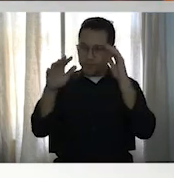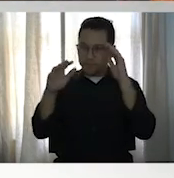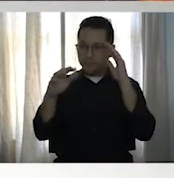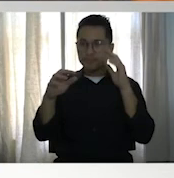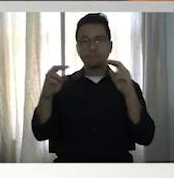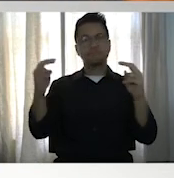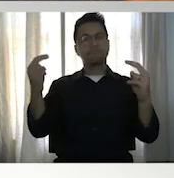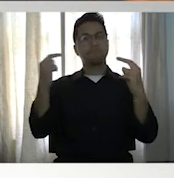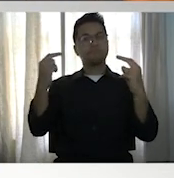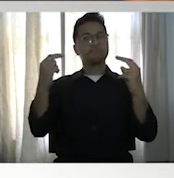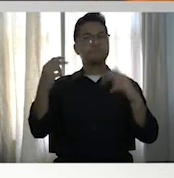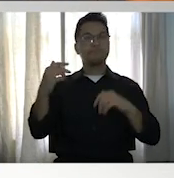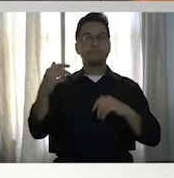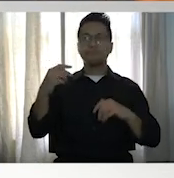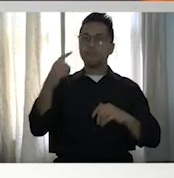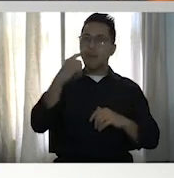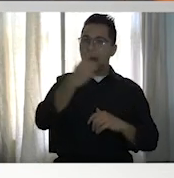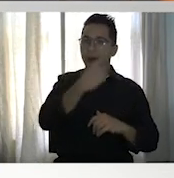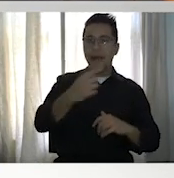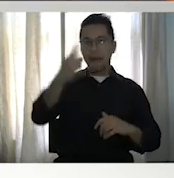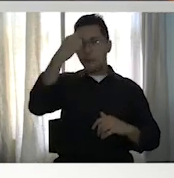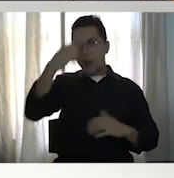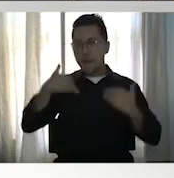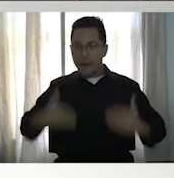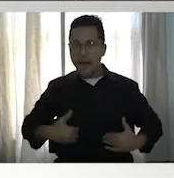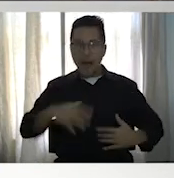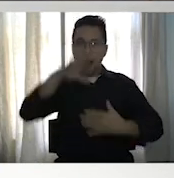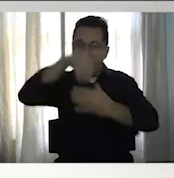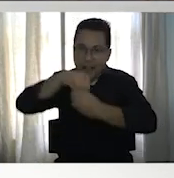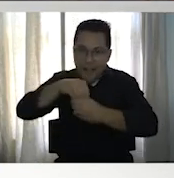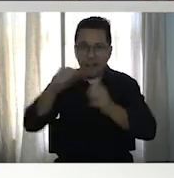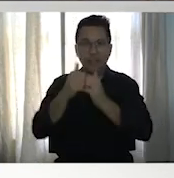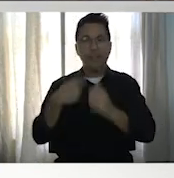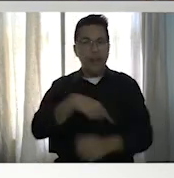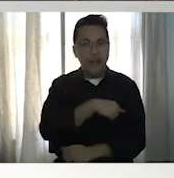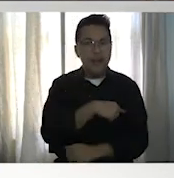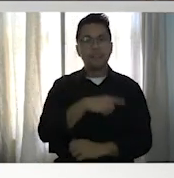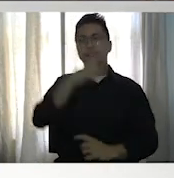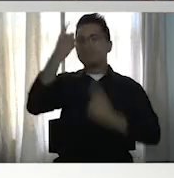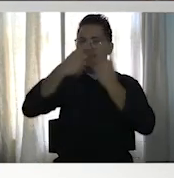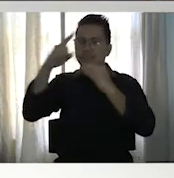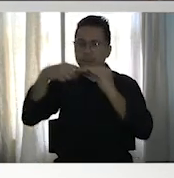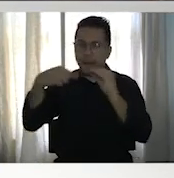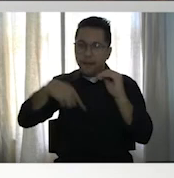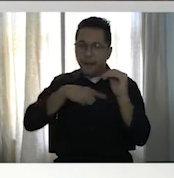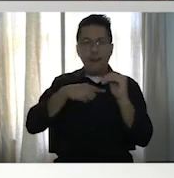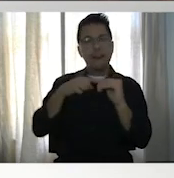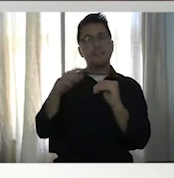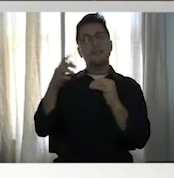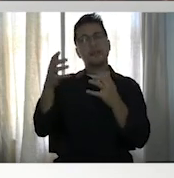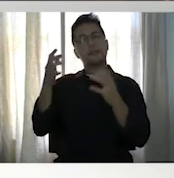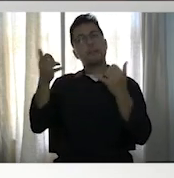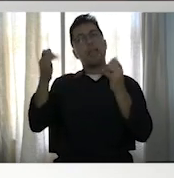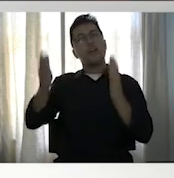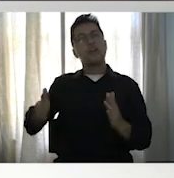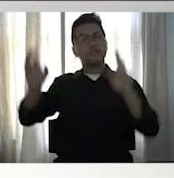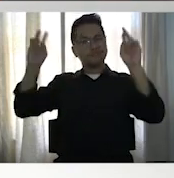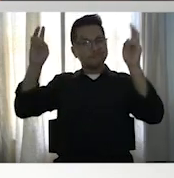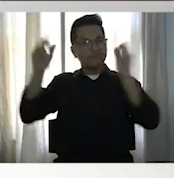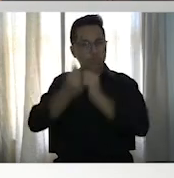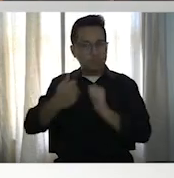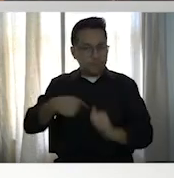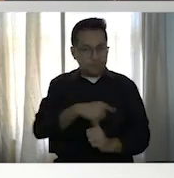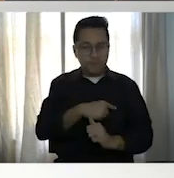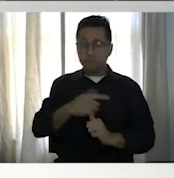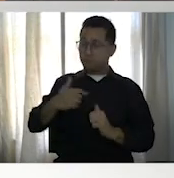Keeping your eyes, brain, and body in the group with us, and thinking about us, and being a player with us. And you know, we're here.